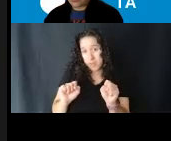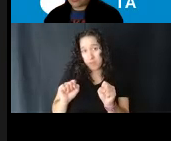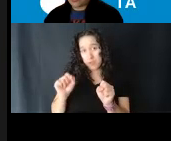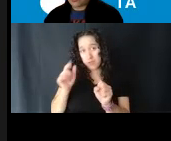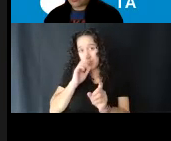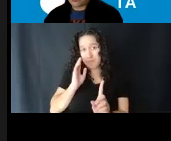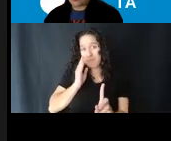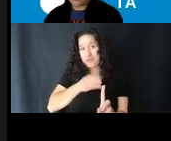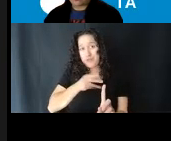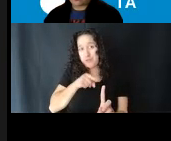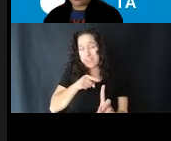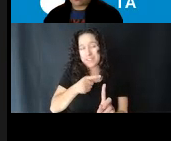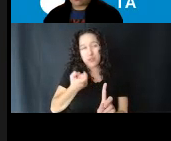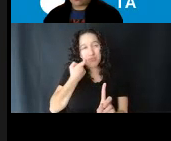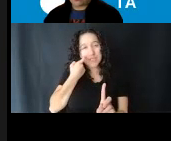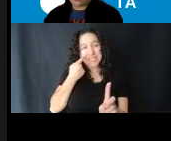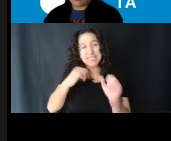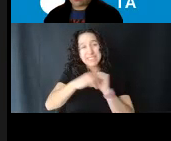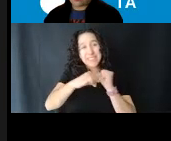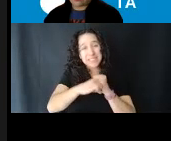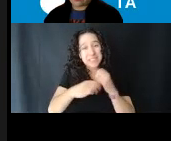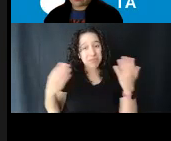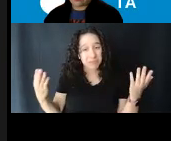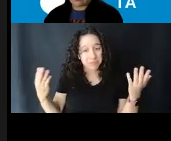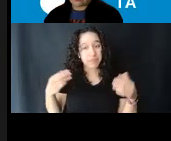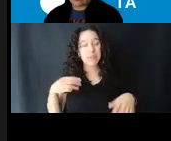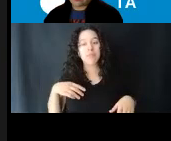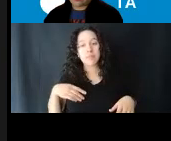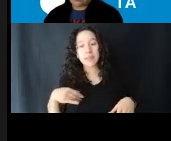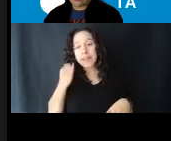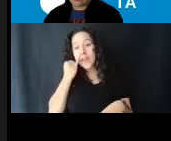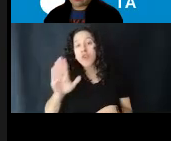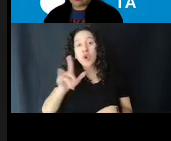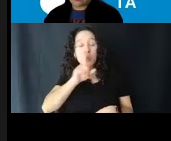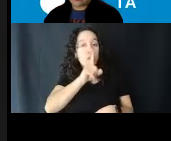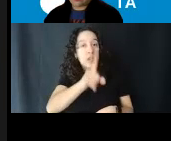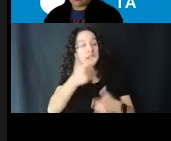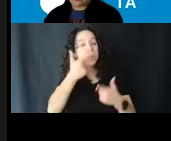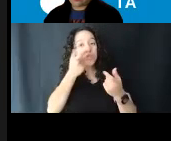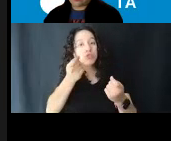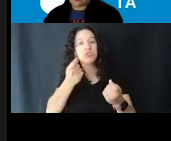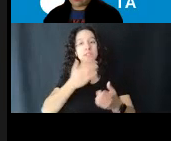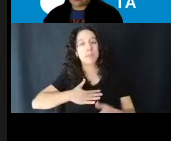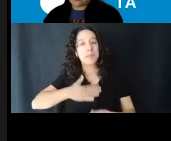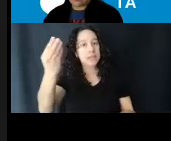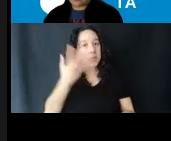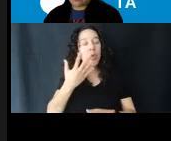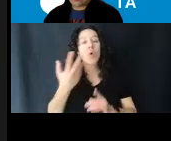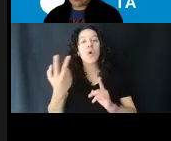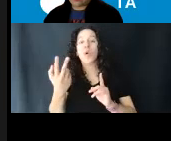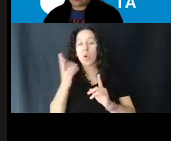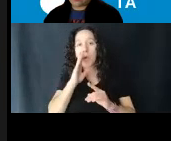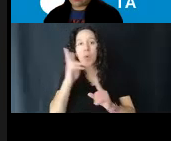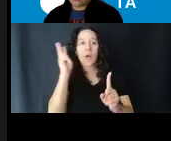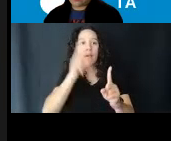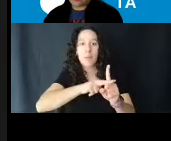most recent statistics. So if that's something that you're really interested in putting in an application, I'm happy to